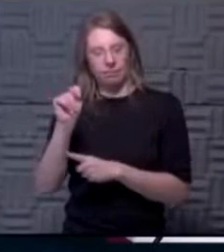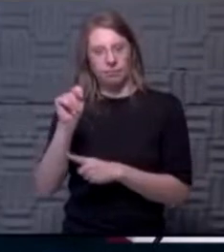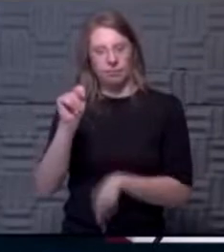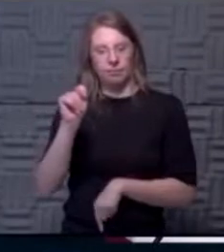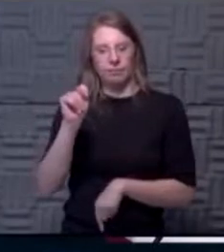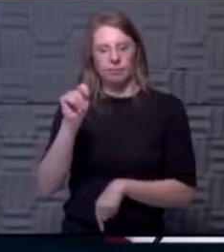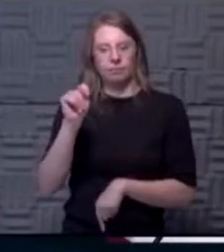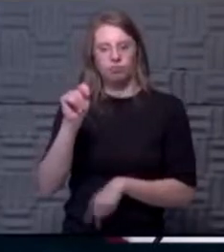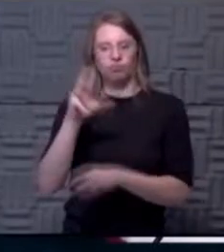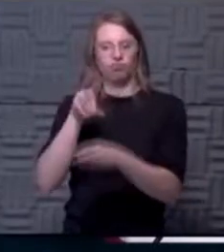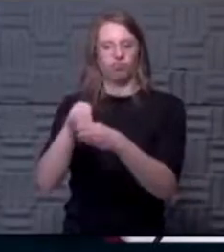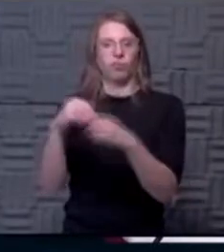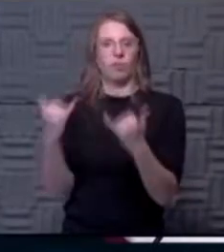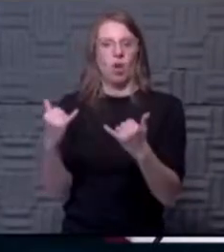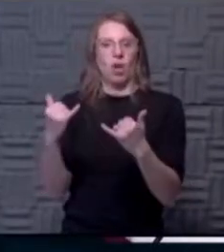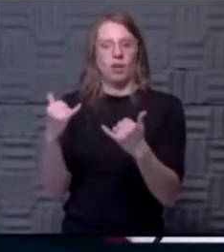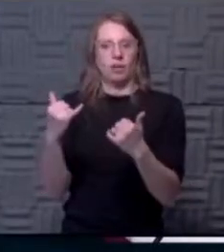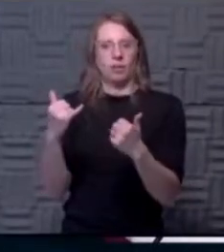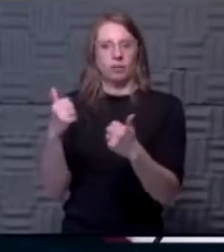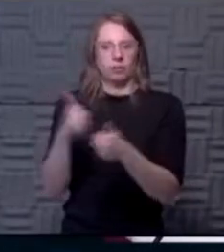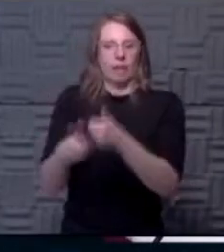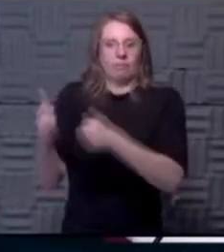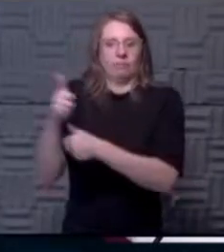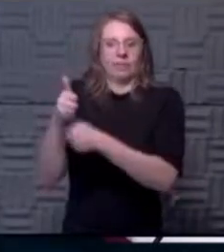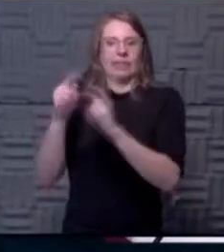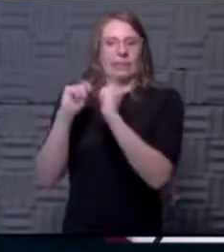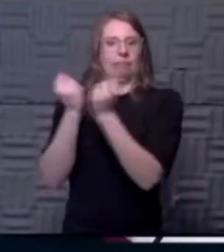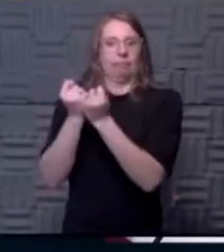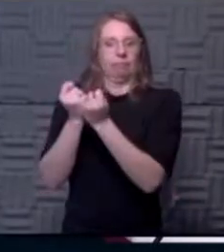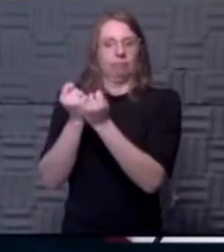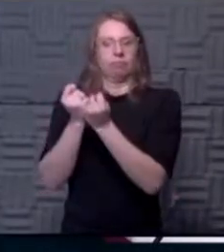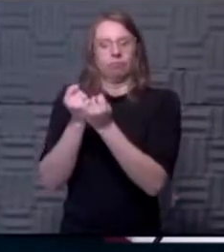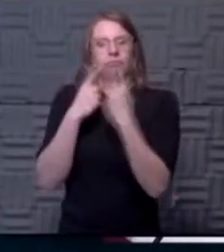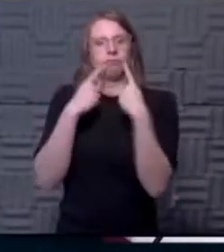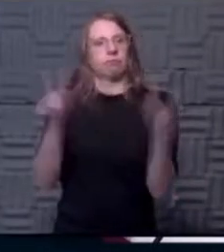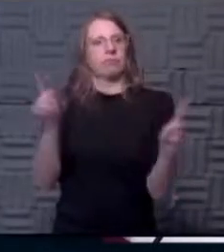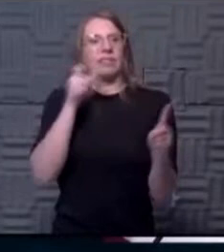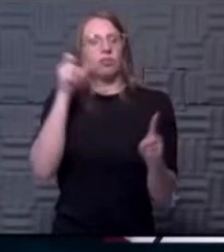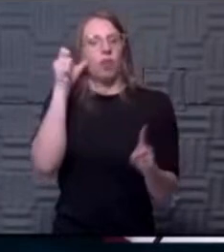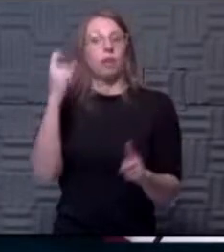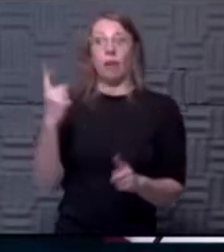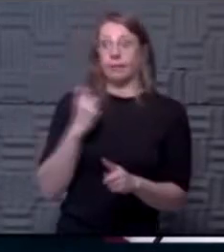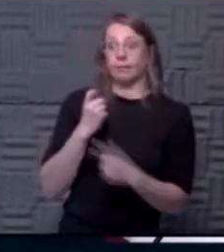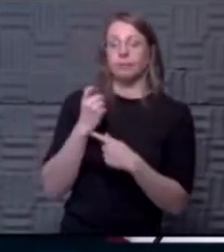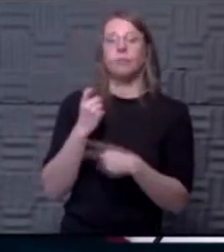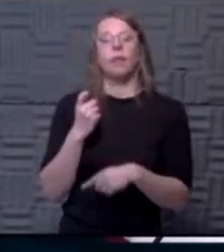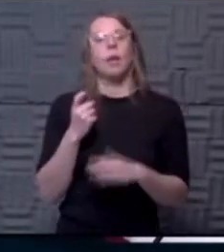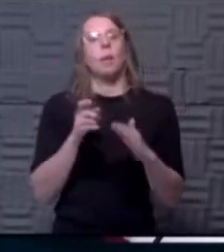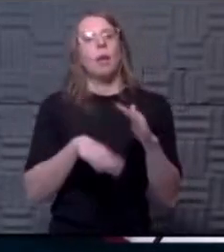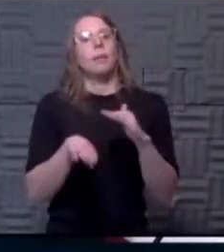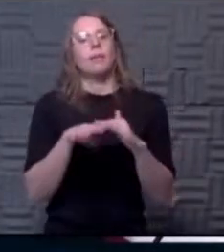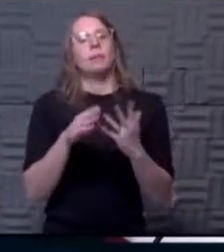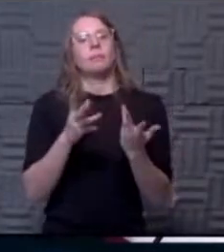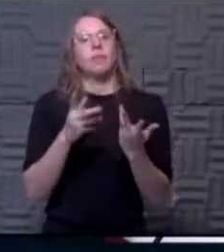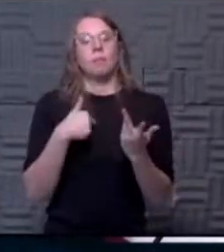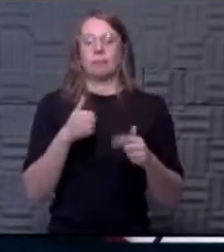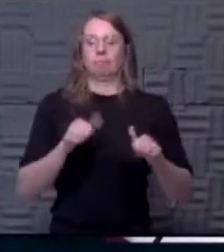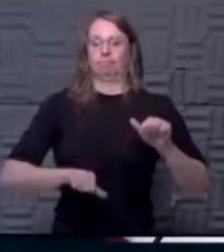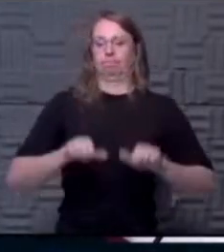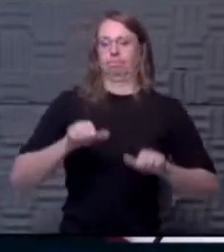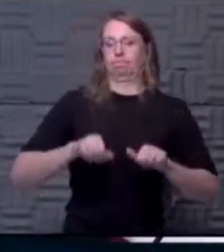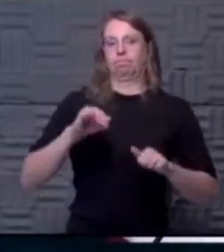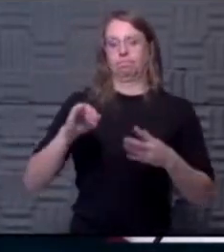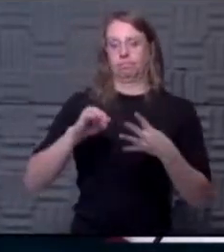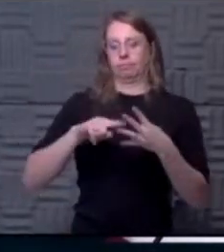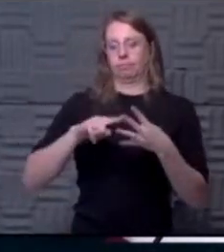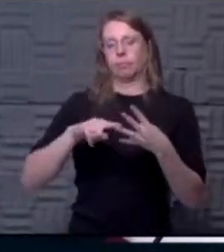the current administration's team, came out yesterday when asked and said, basically, I have significant reservations that Johnson